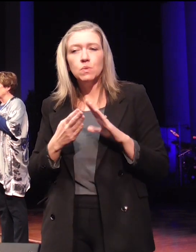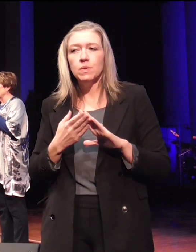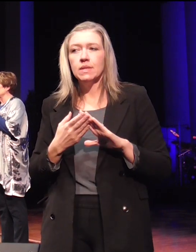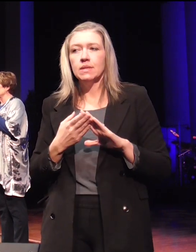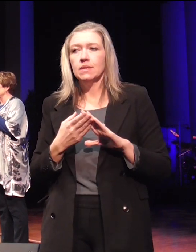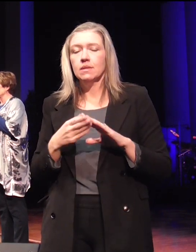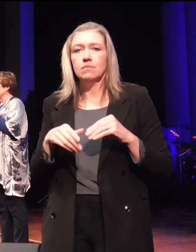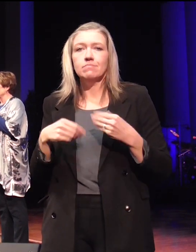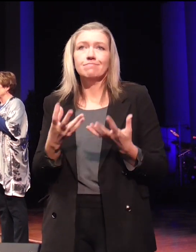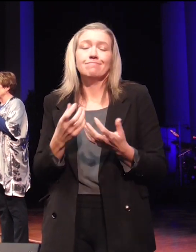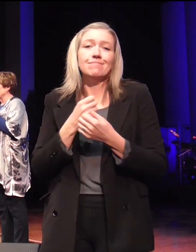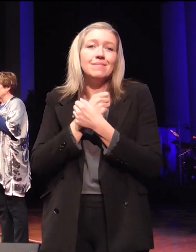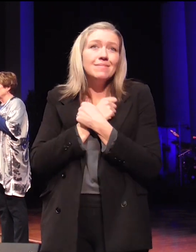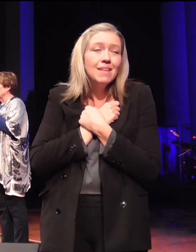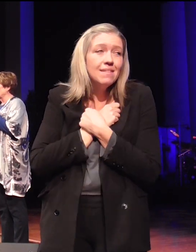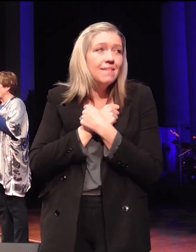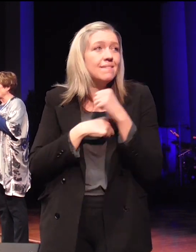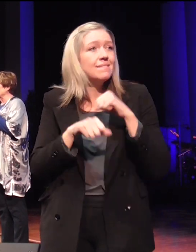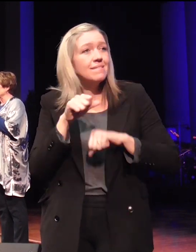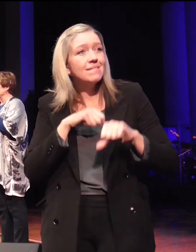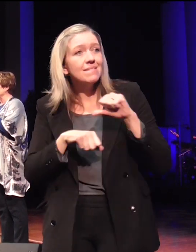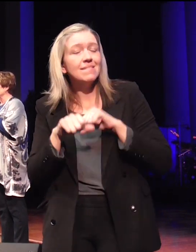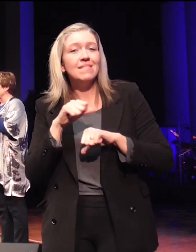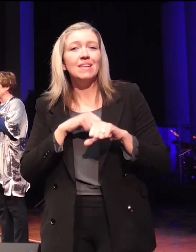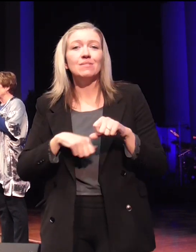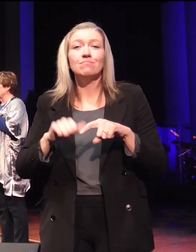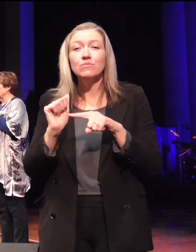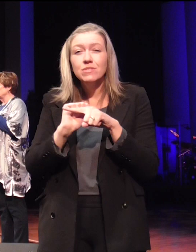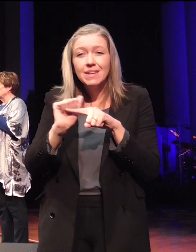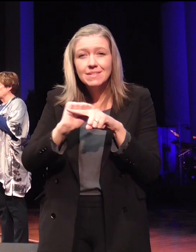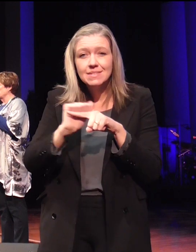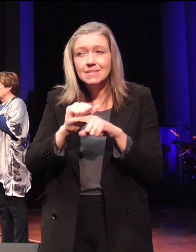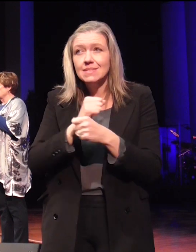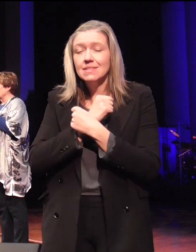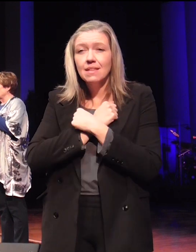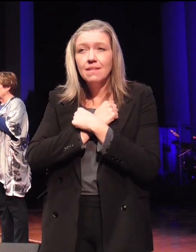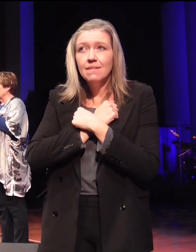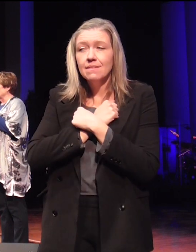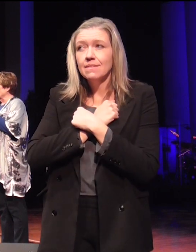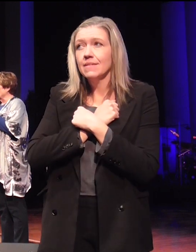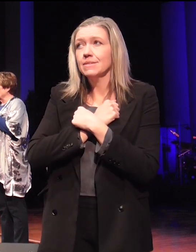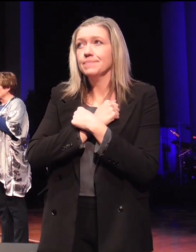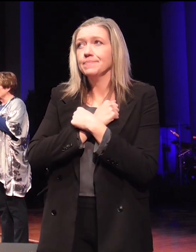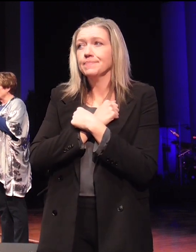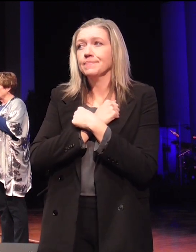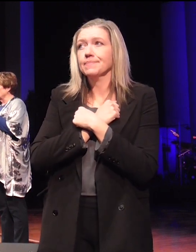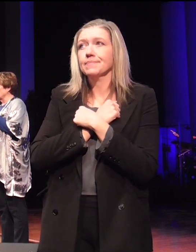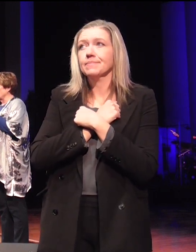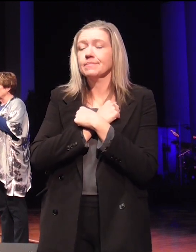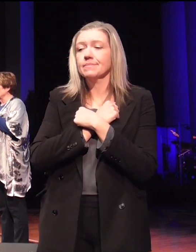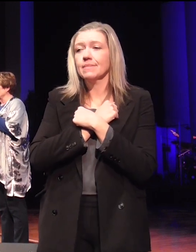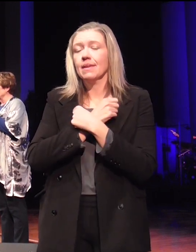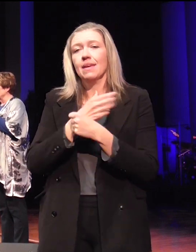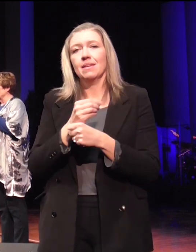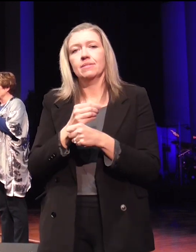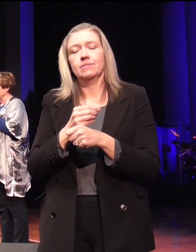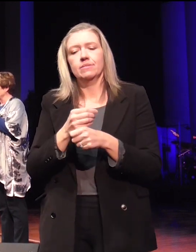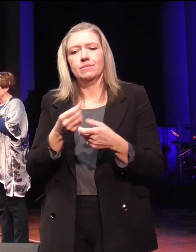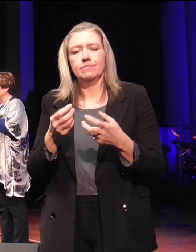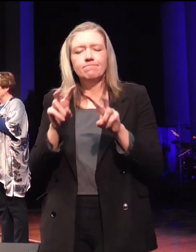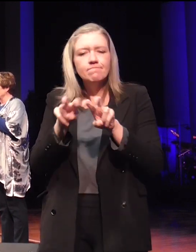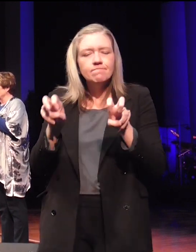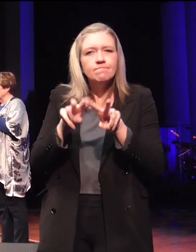that loves each other, practices love, and works on that